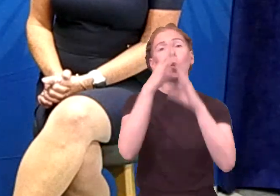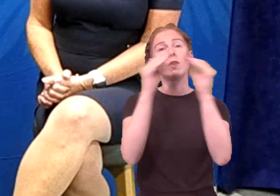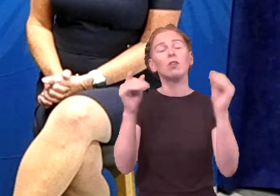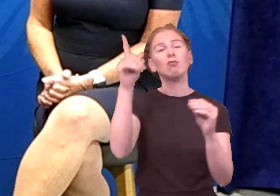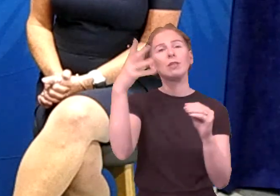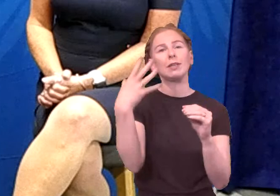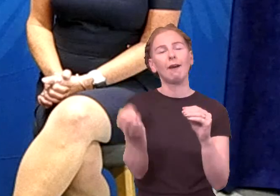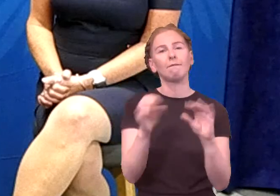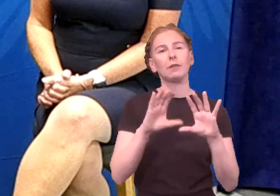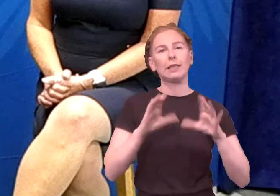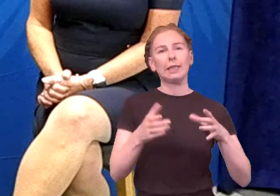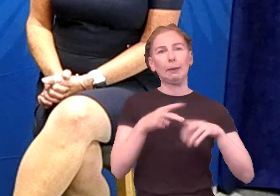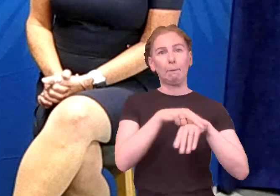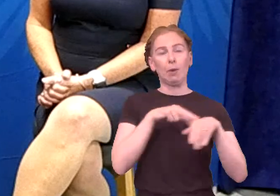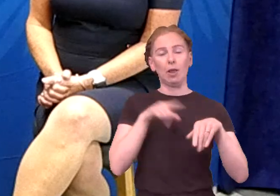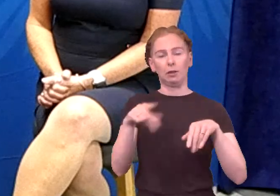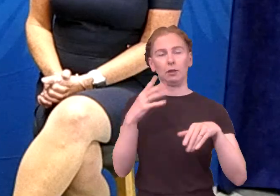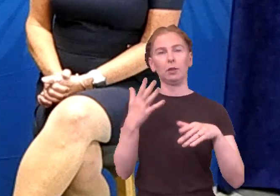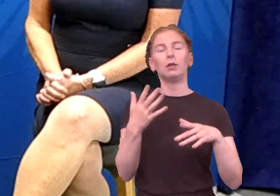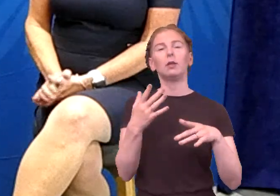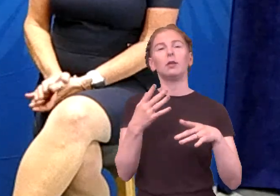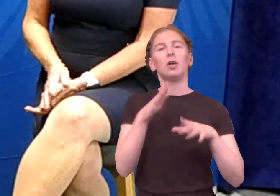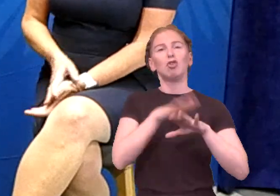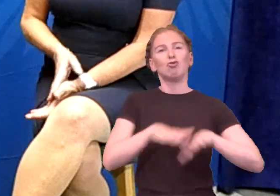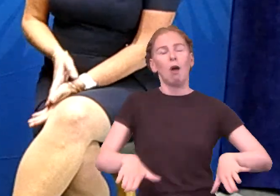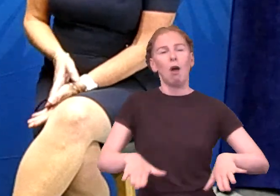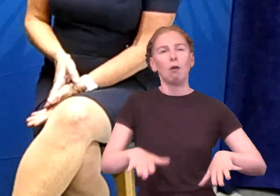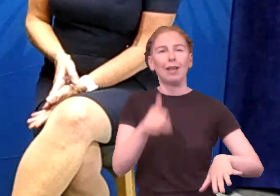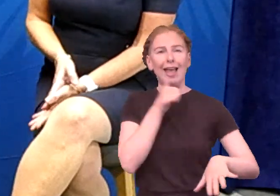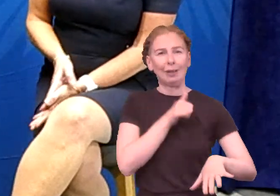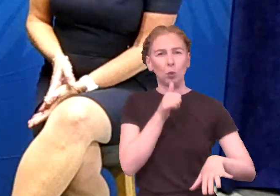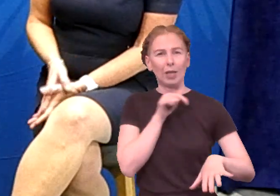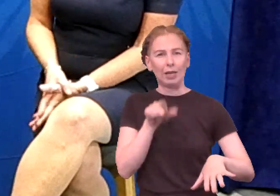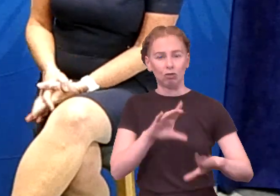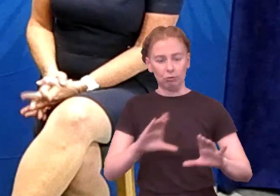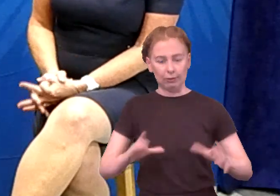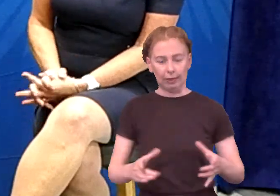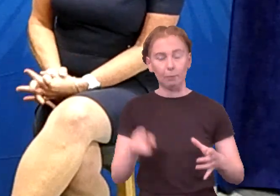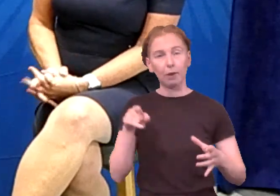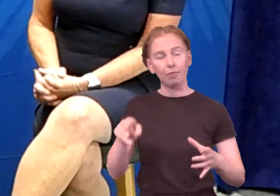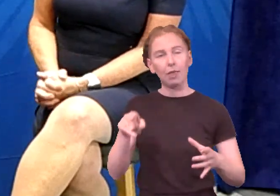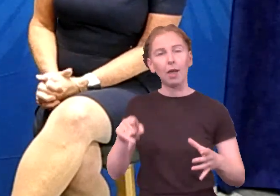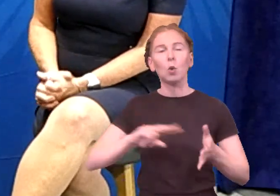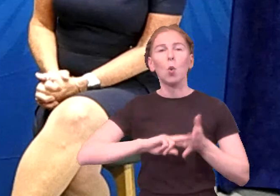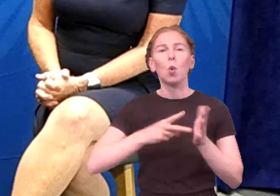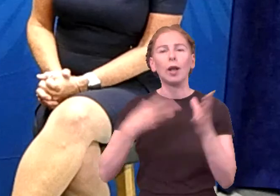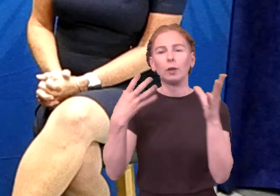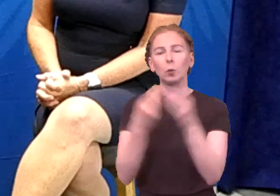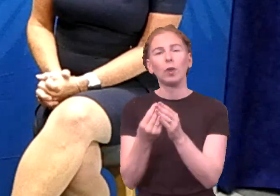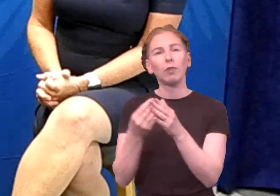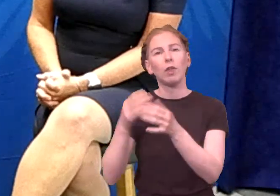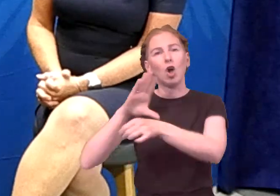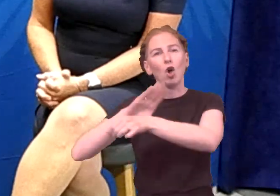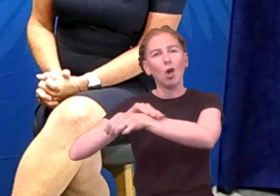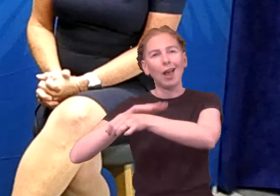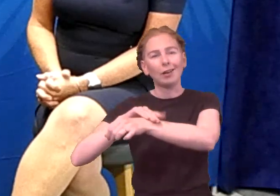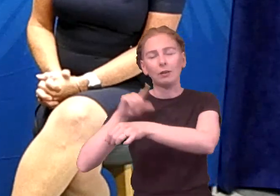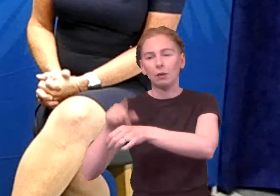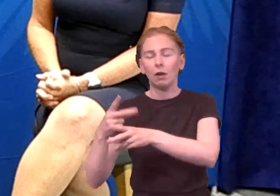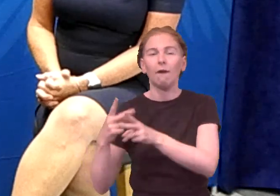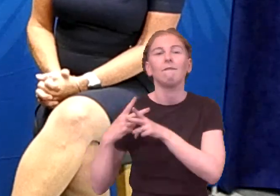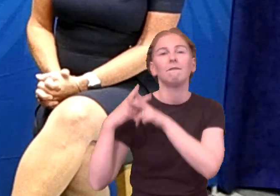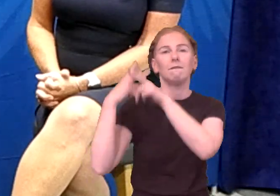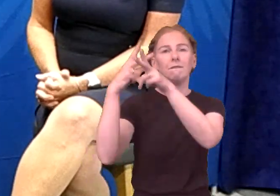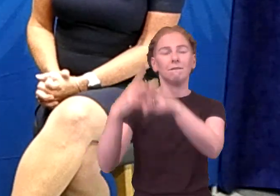arranged a project with our police cadets where they went to hotels across North Surrey with police